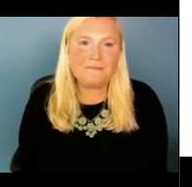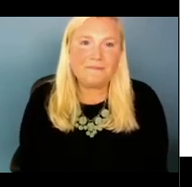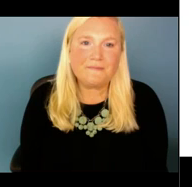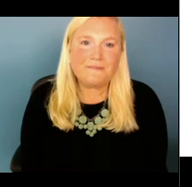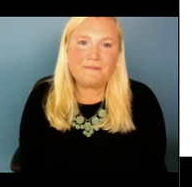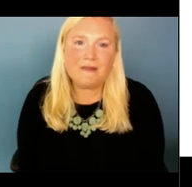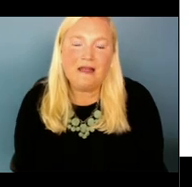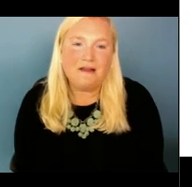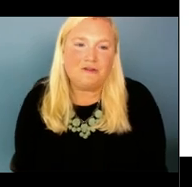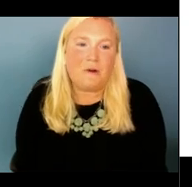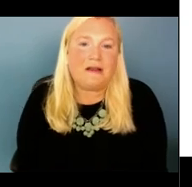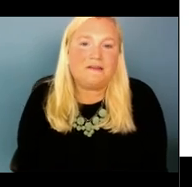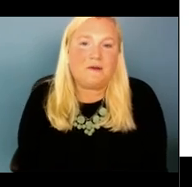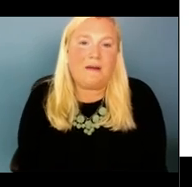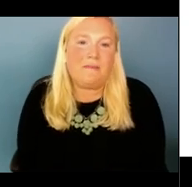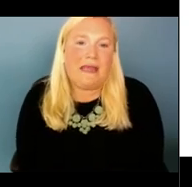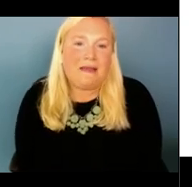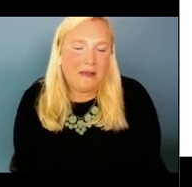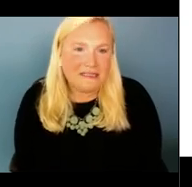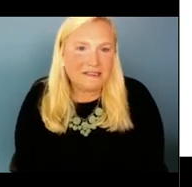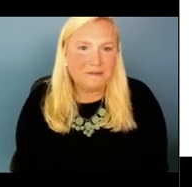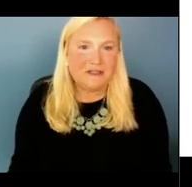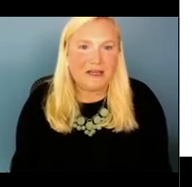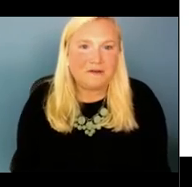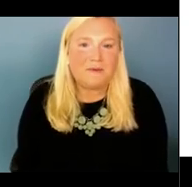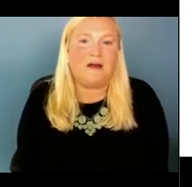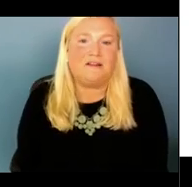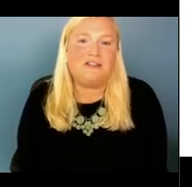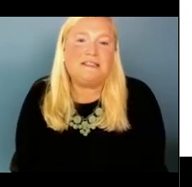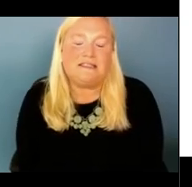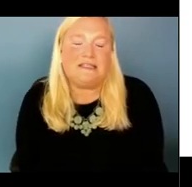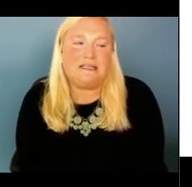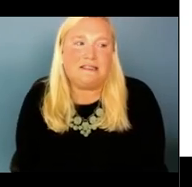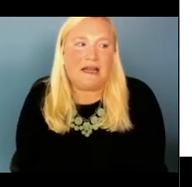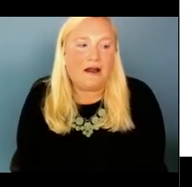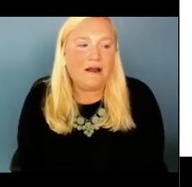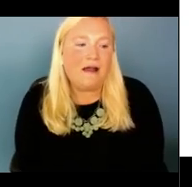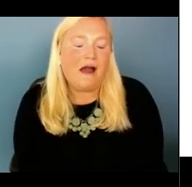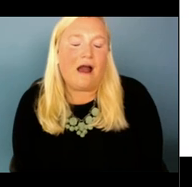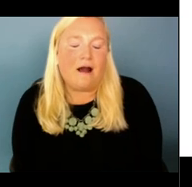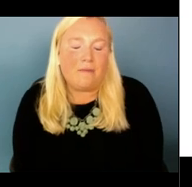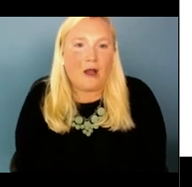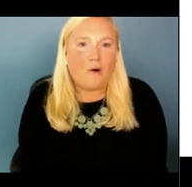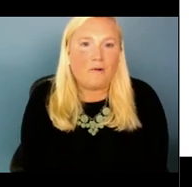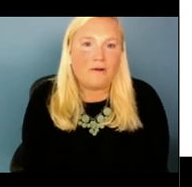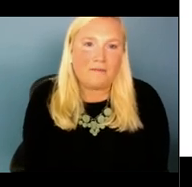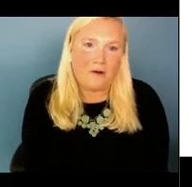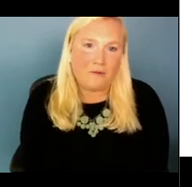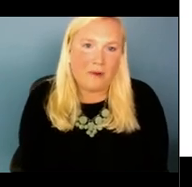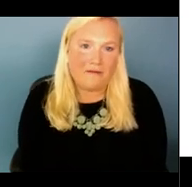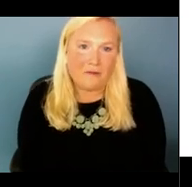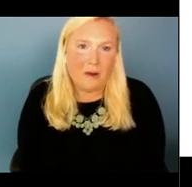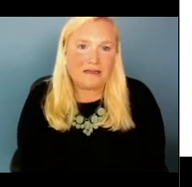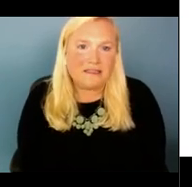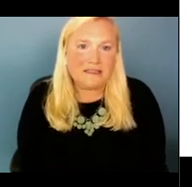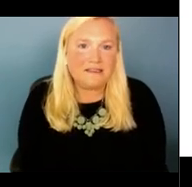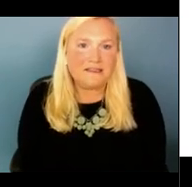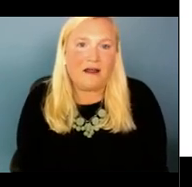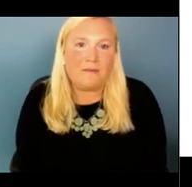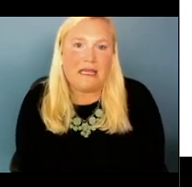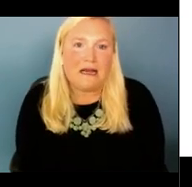your work? Sure. So I'm a Maine-based speech language pathologist, as it says there. I own my own